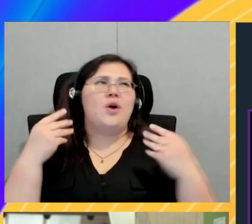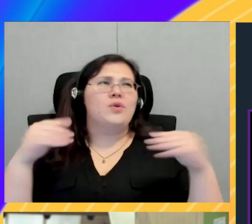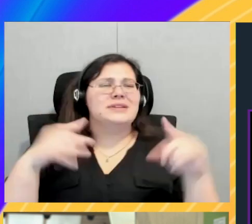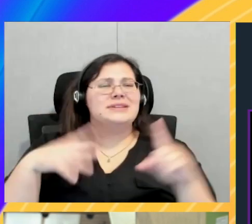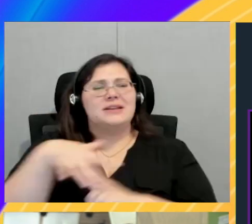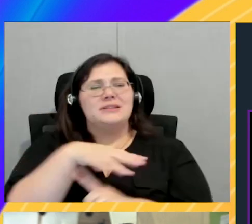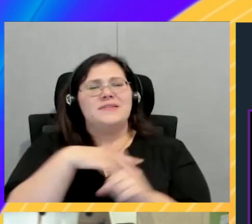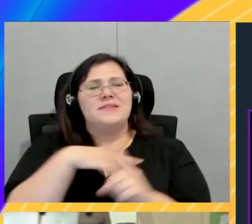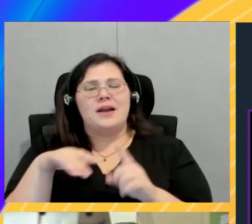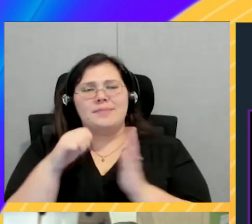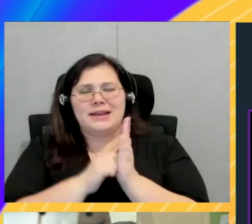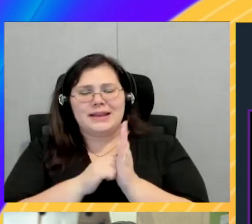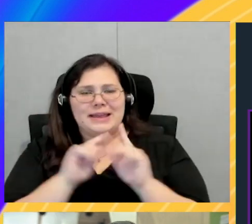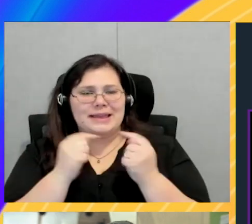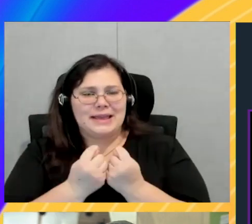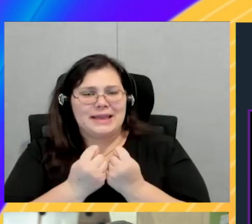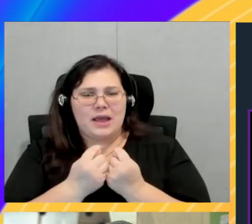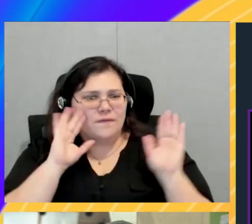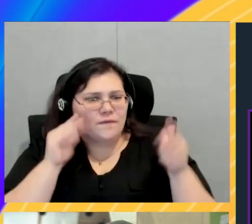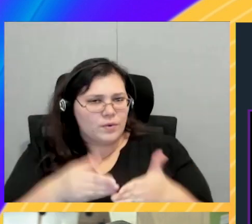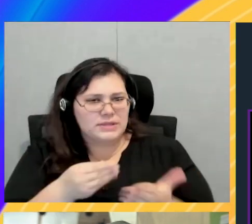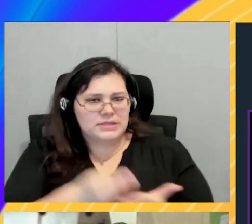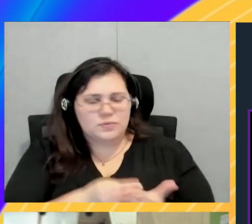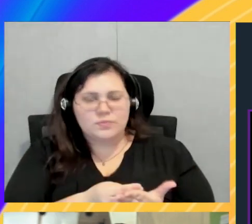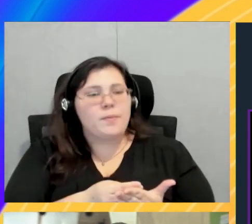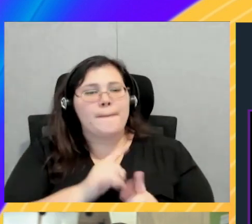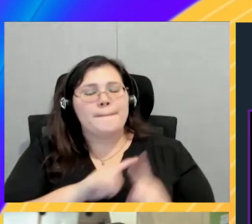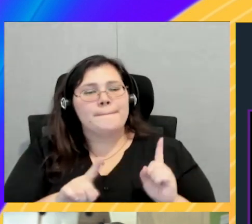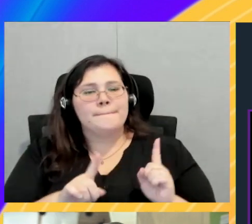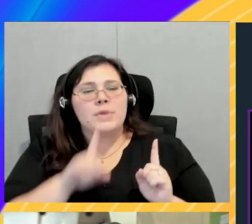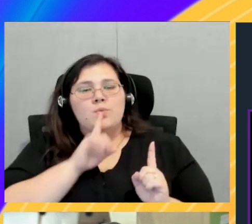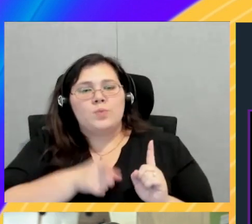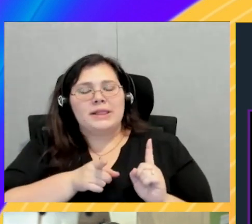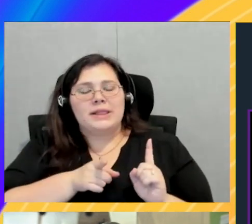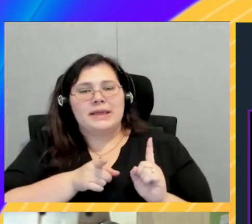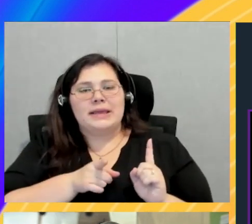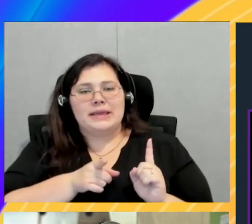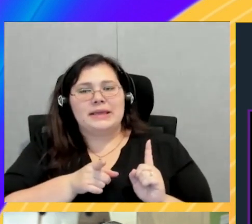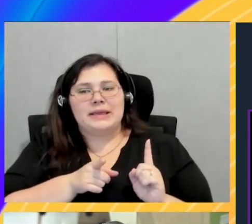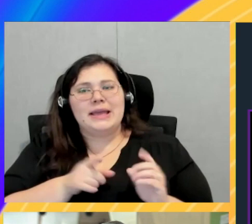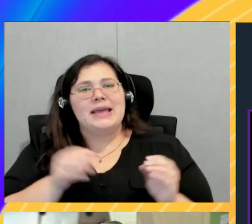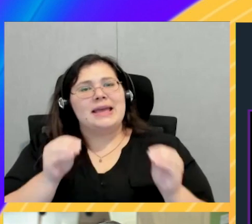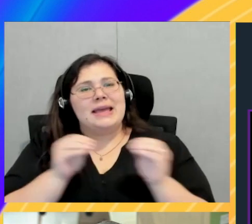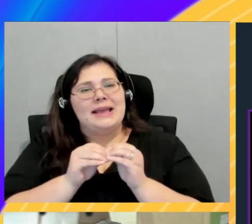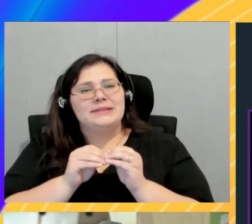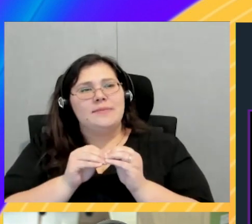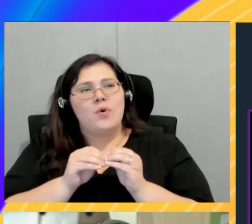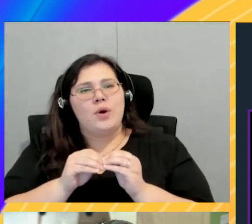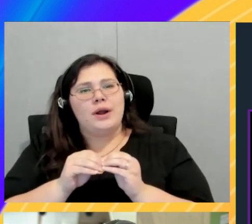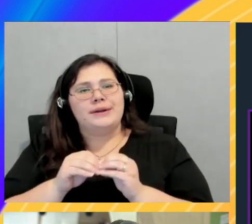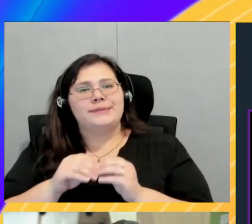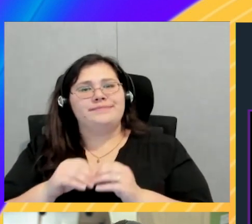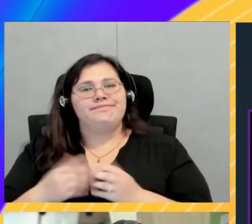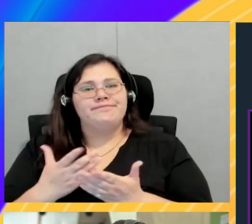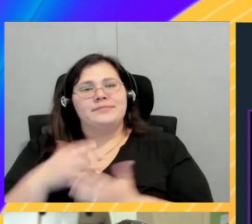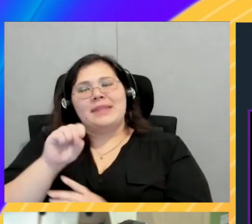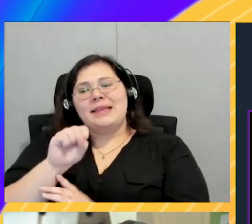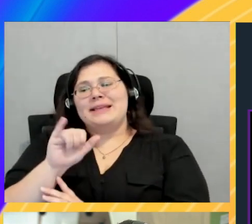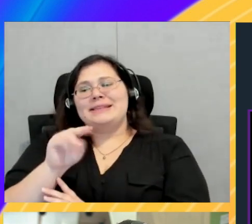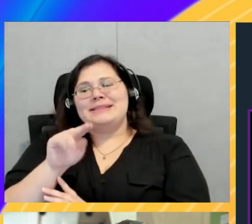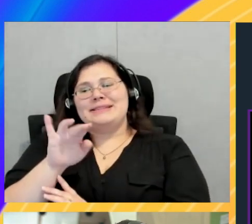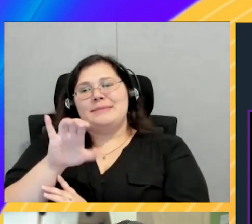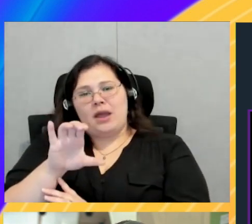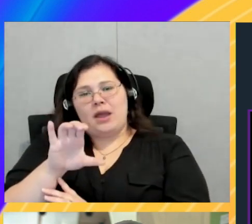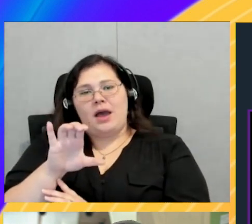all about revenue. Yeah. But the reality is, it's a much more symbiotic relationship than that. And also we talk about that feedback